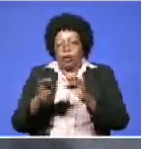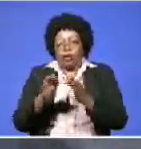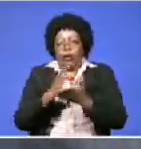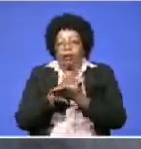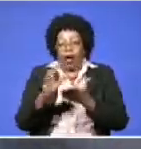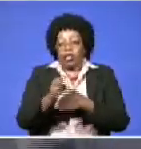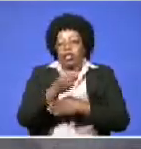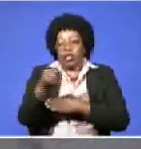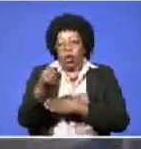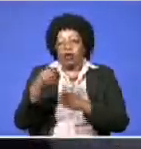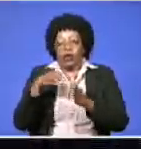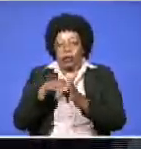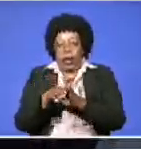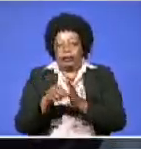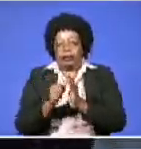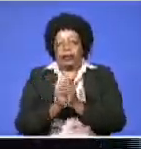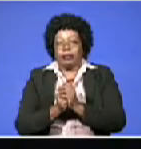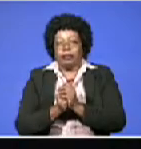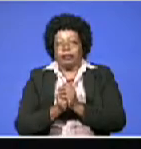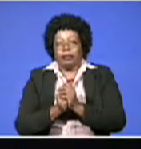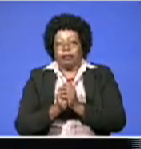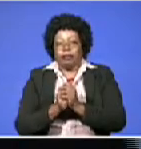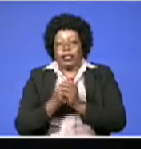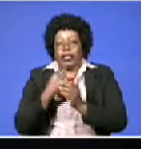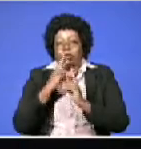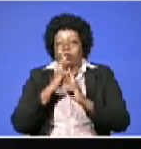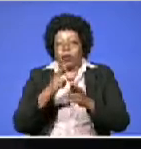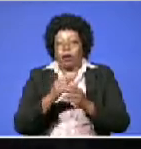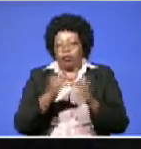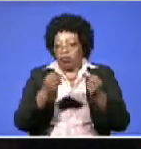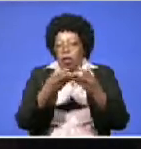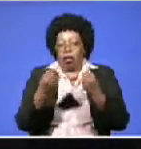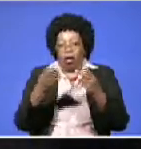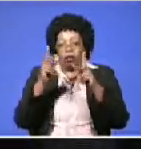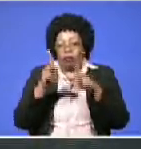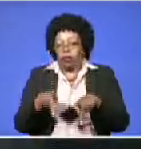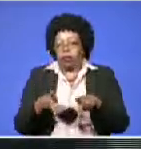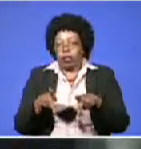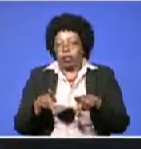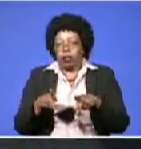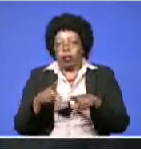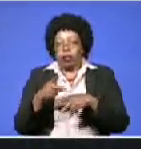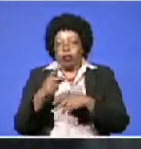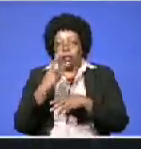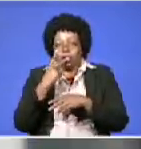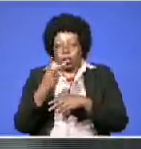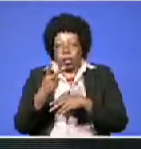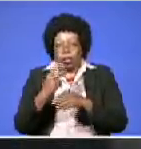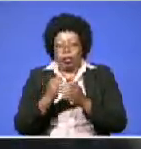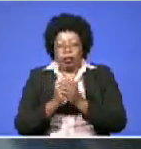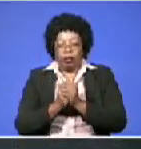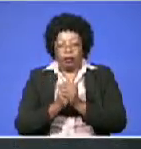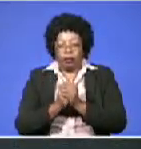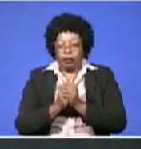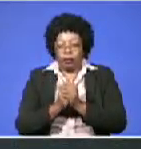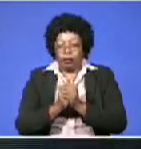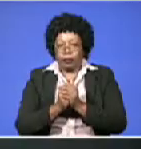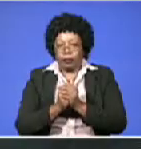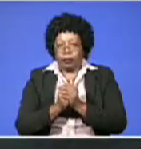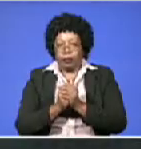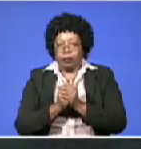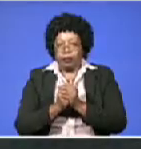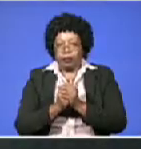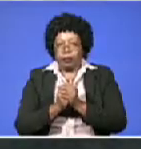solving crimes. A lot of persons see the primary or elementary method. You may